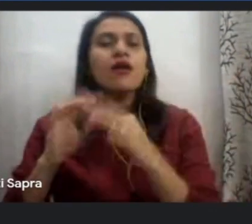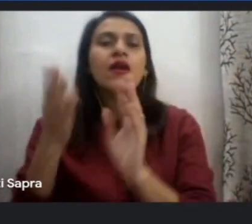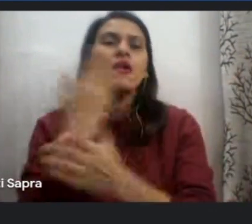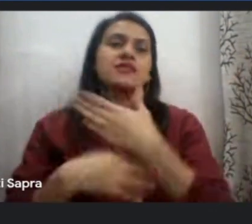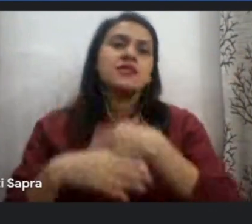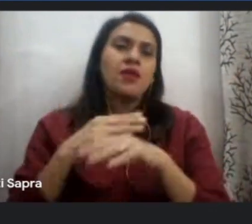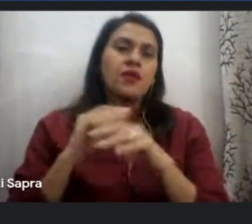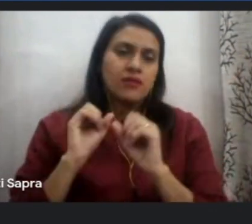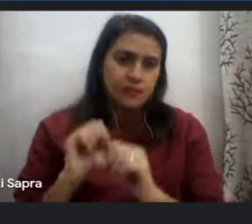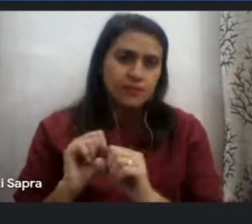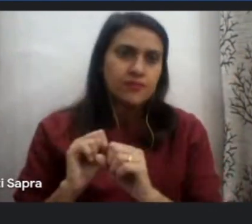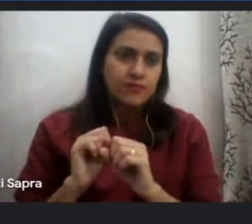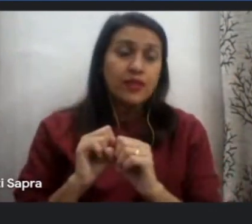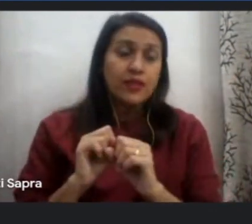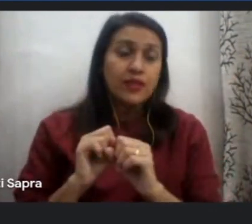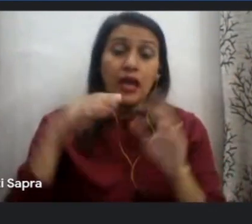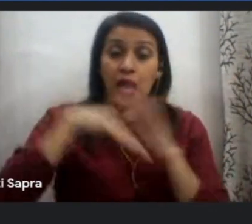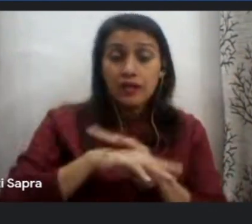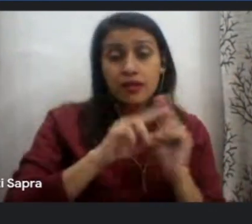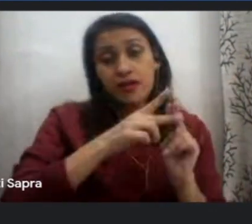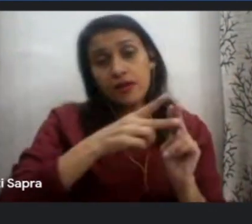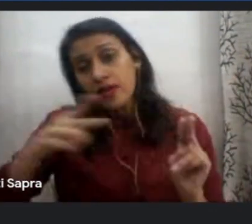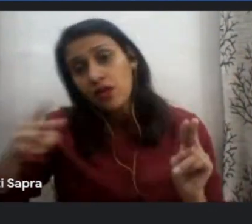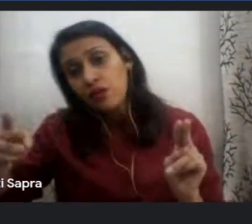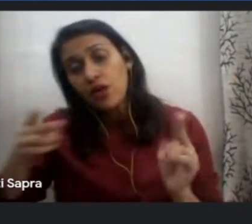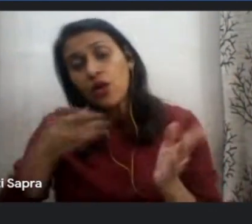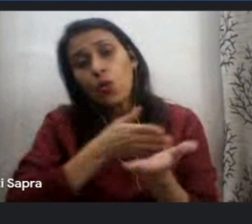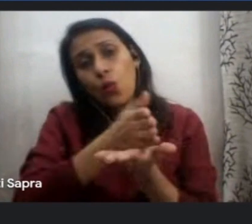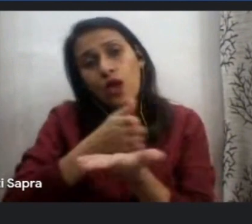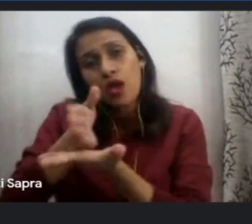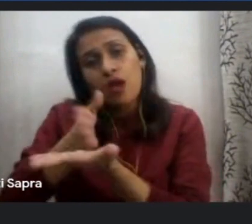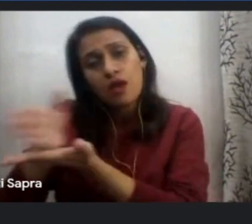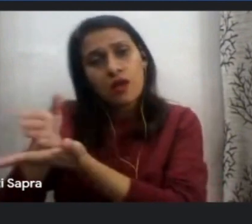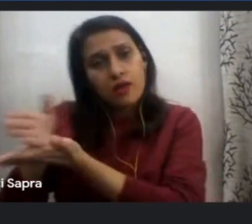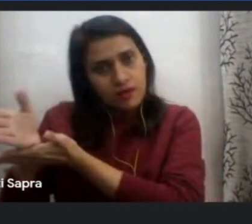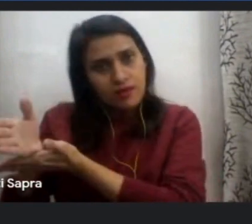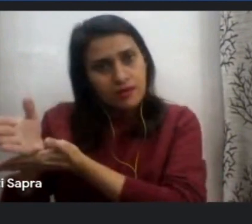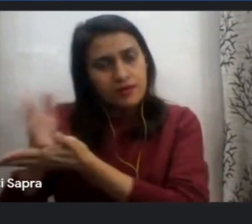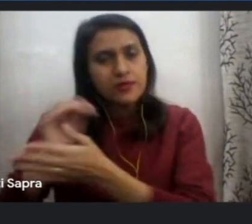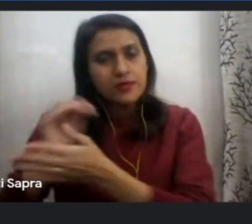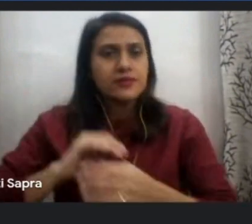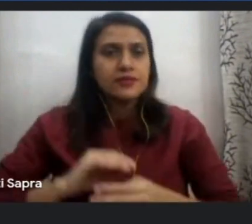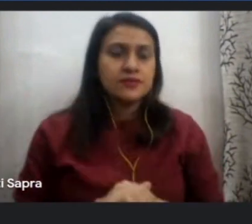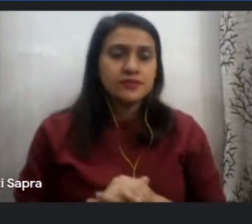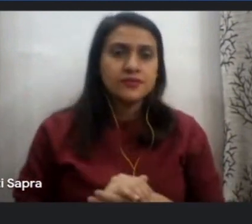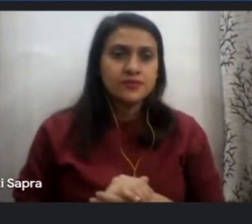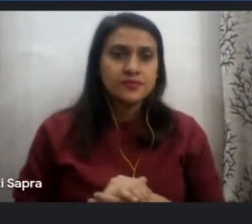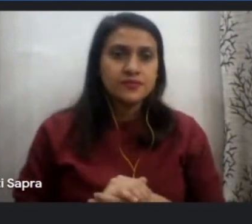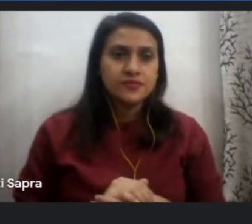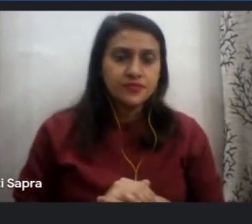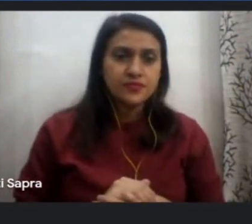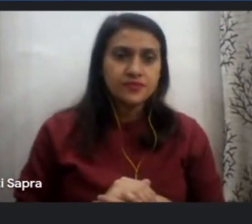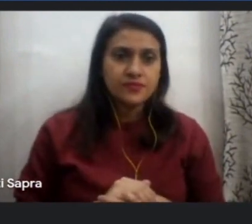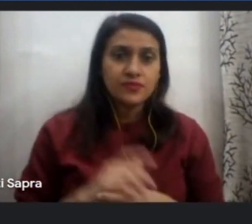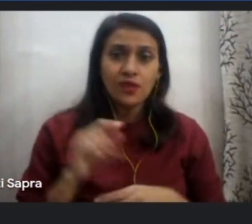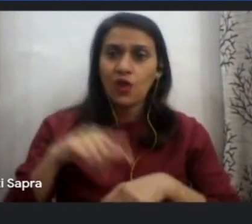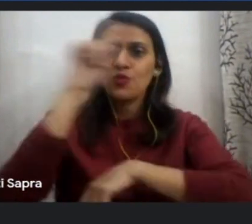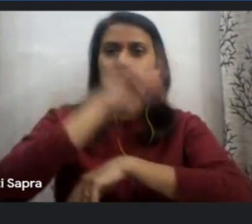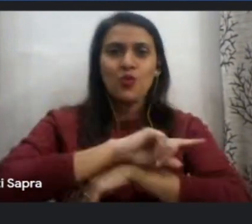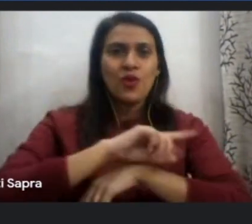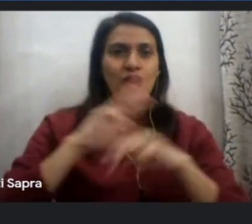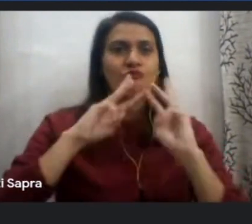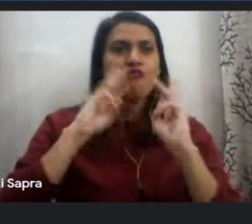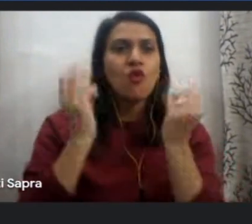done in different forms. It comes in different shapes and sizes and forms. In this workshop, we are looking at